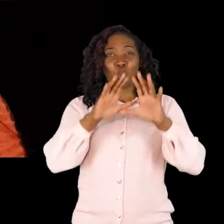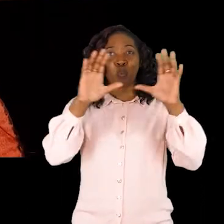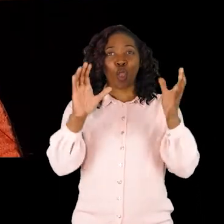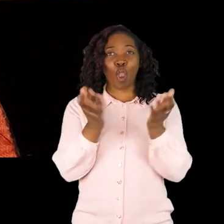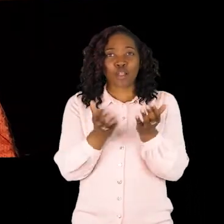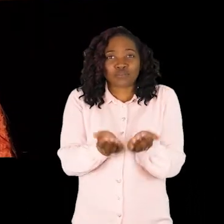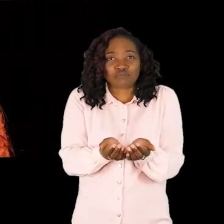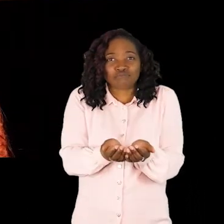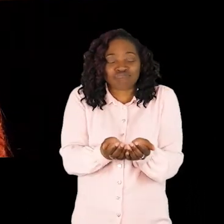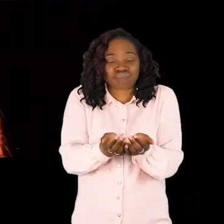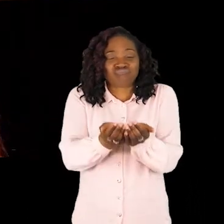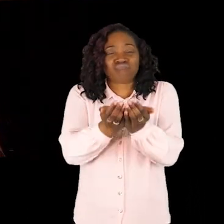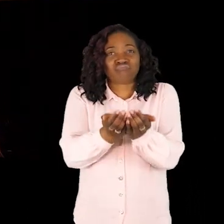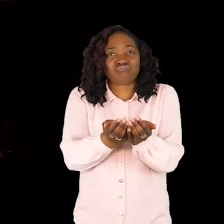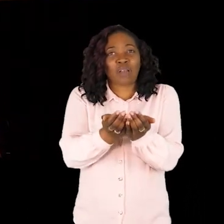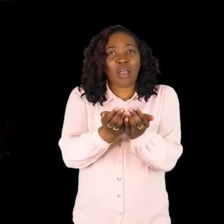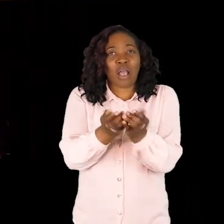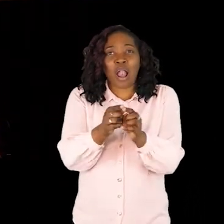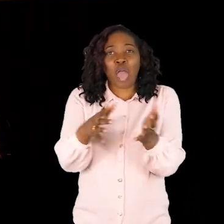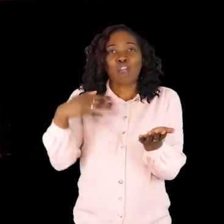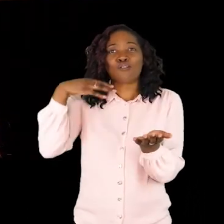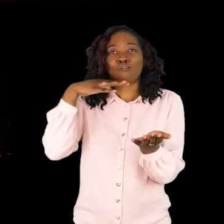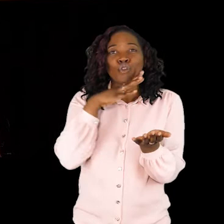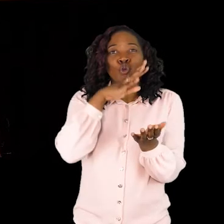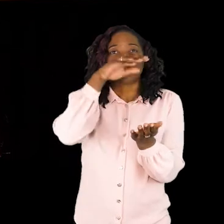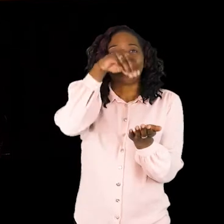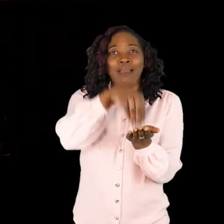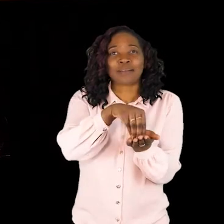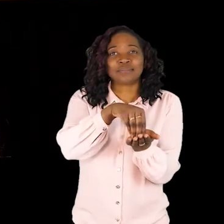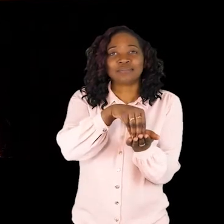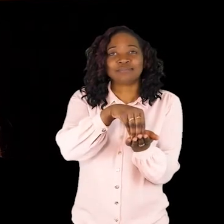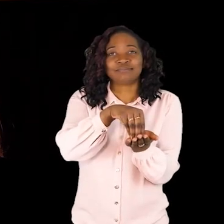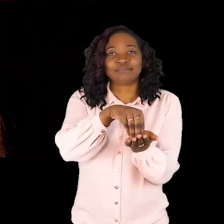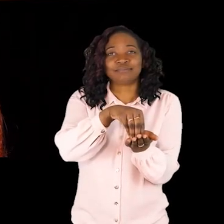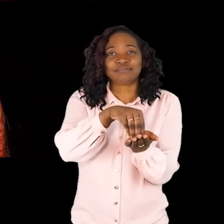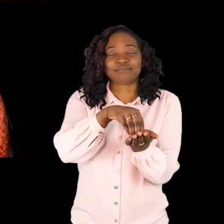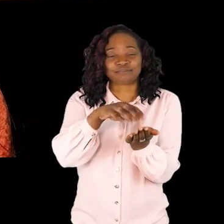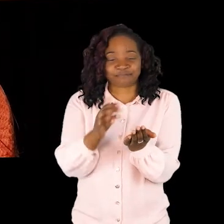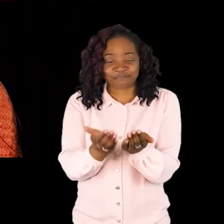the world like a fruit in my hands.